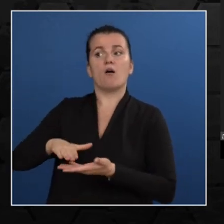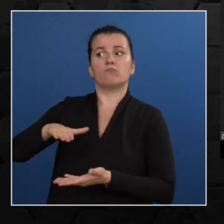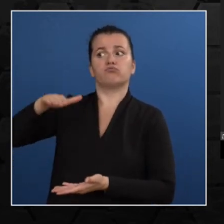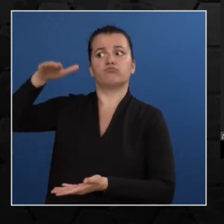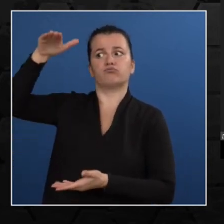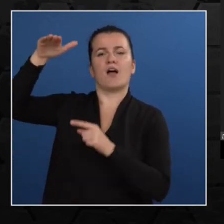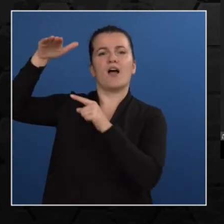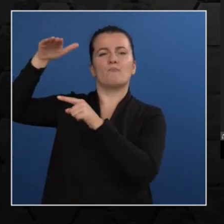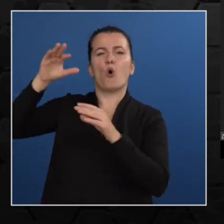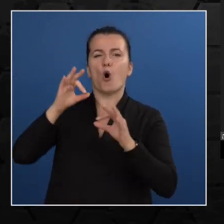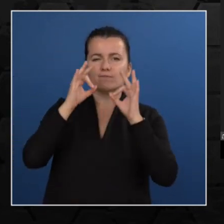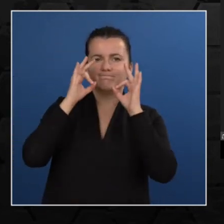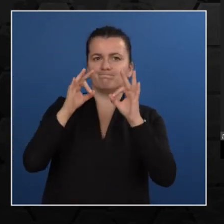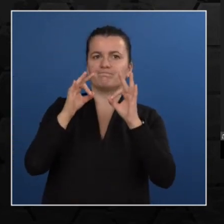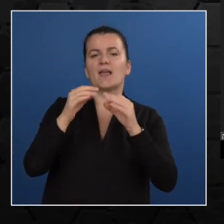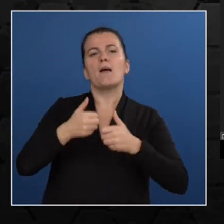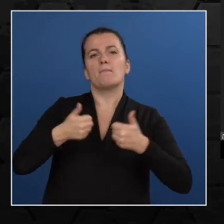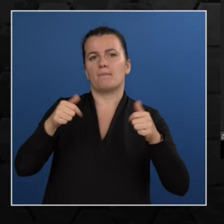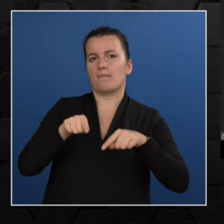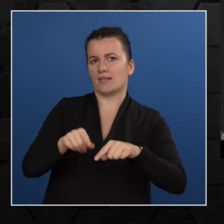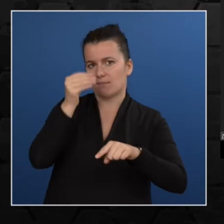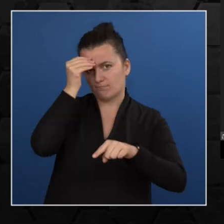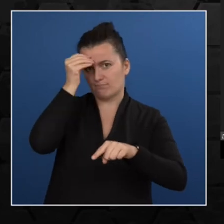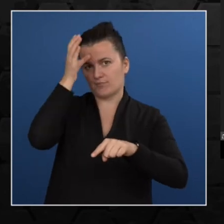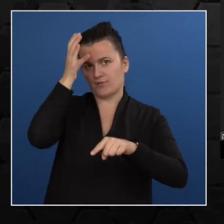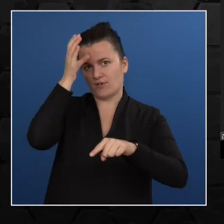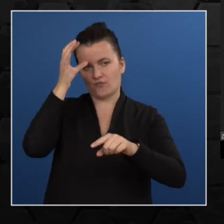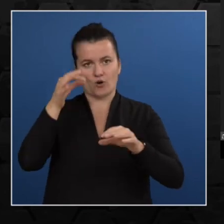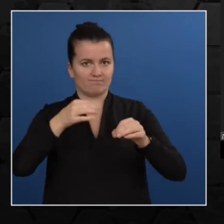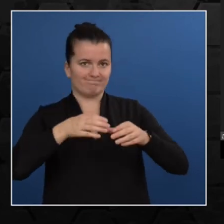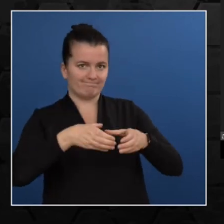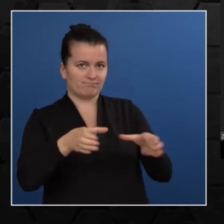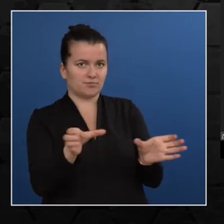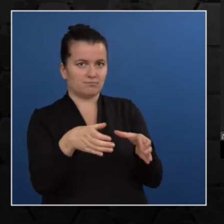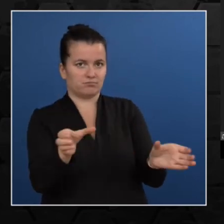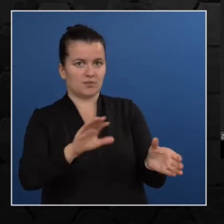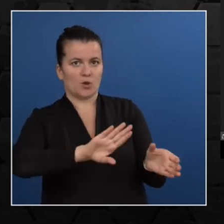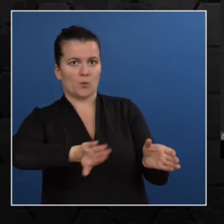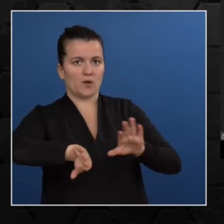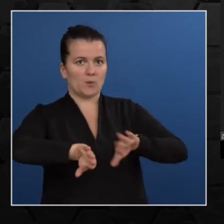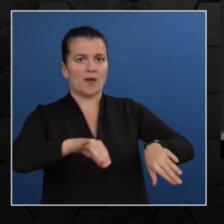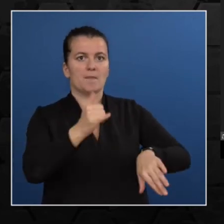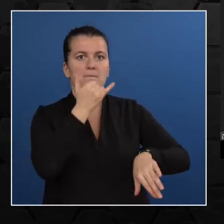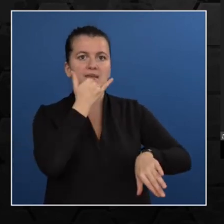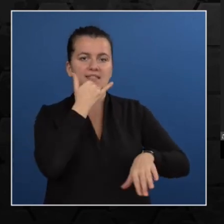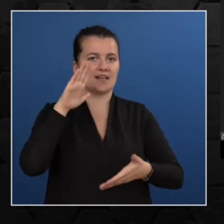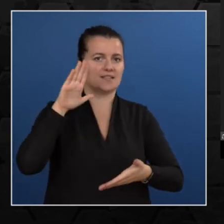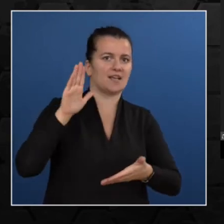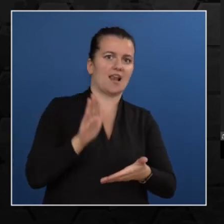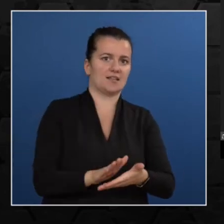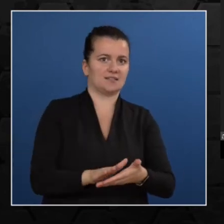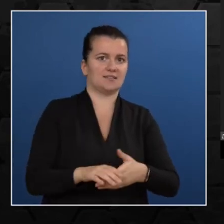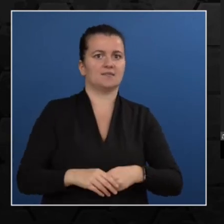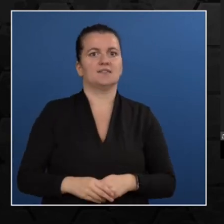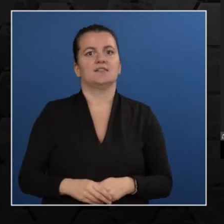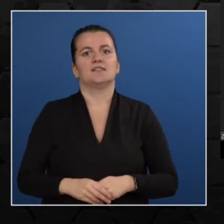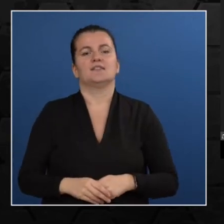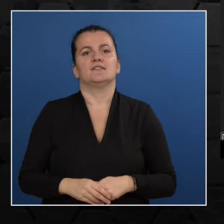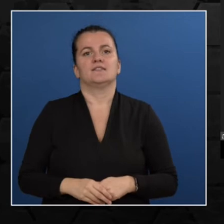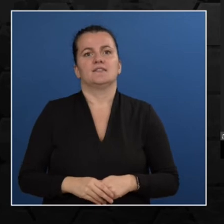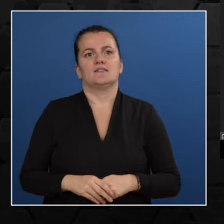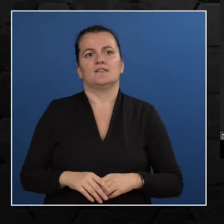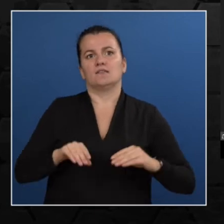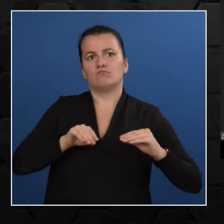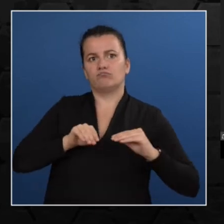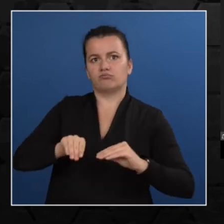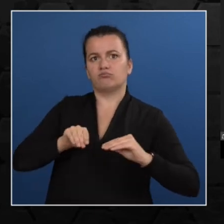just say 200 seconds. And then I'll still train anyway, even though it gives me a warning. So it's training for 200